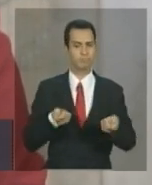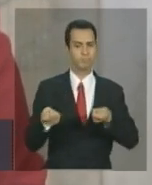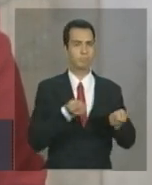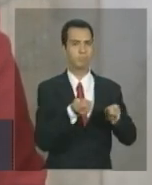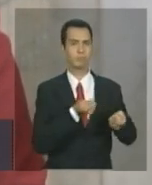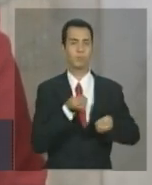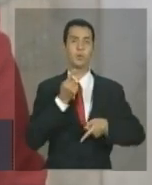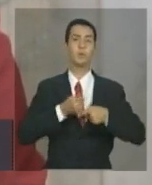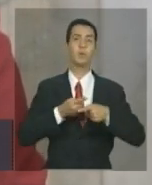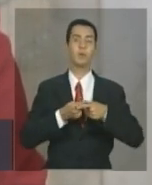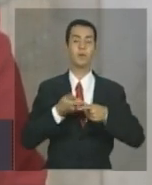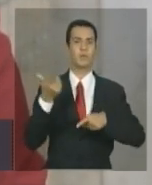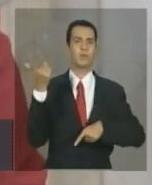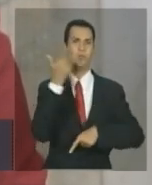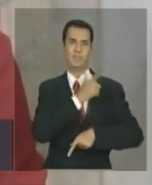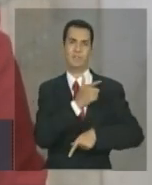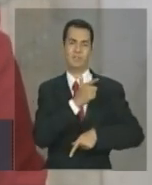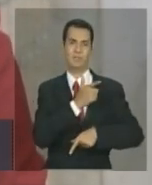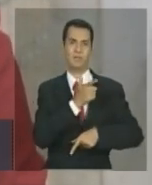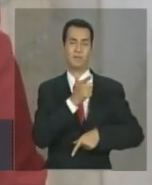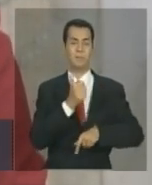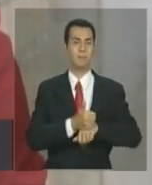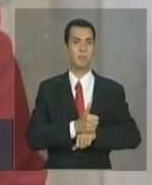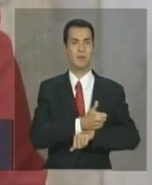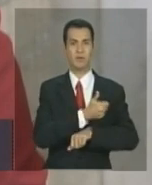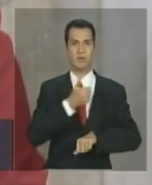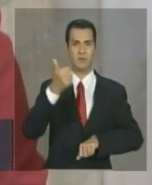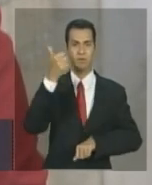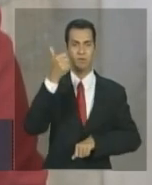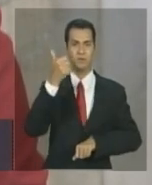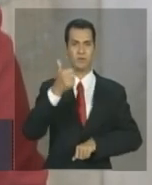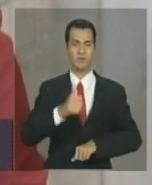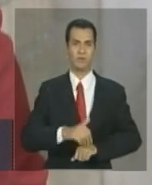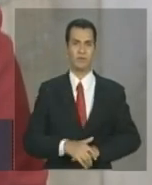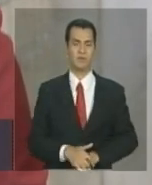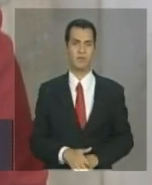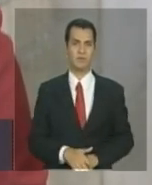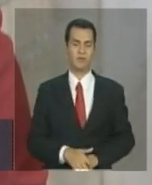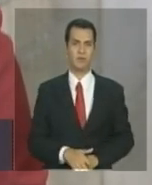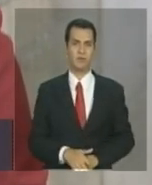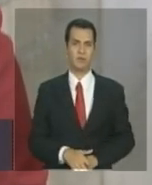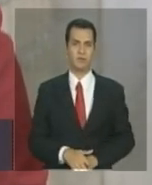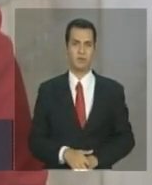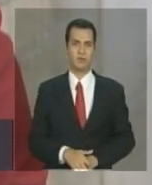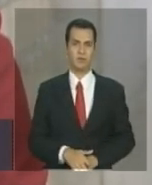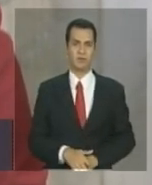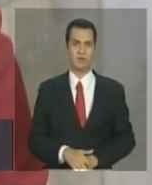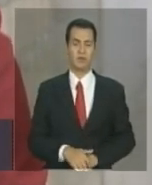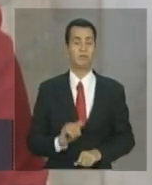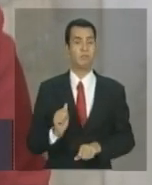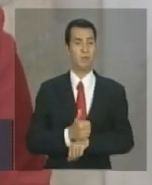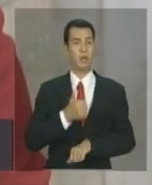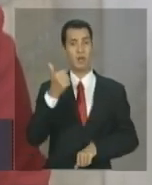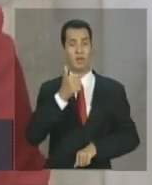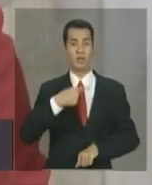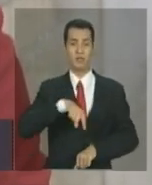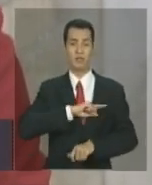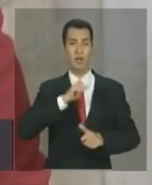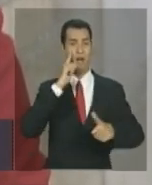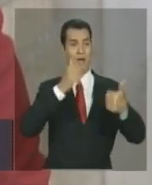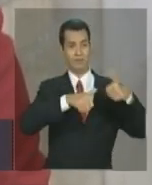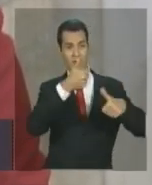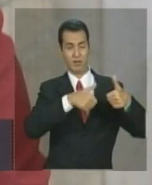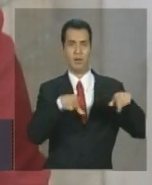que se melhora in as much as one is able to improve a possibilidade de avaliação e monitoramento. The prospects